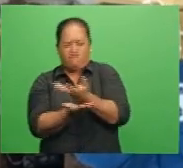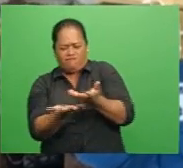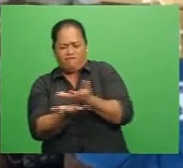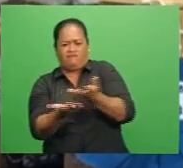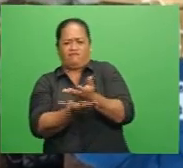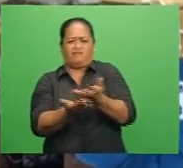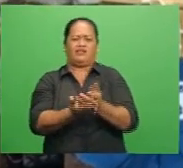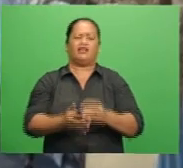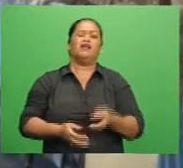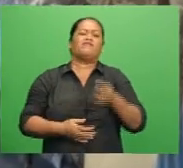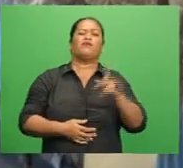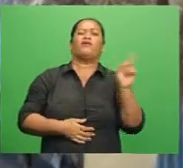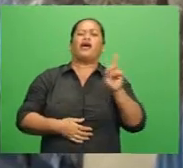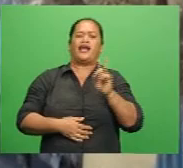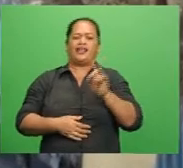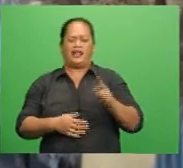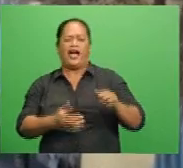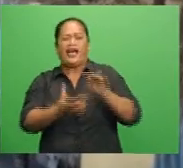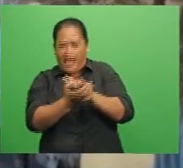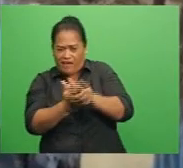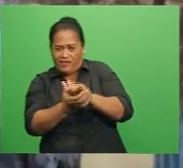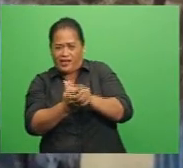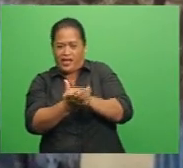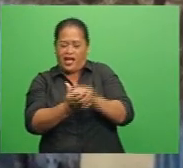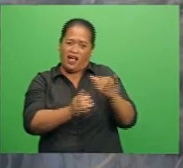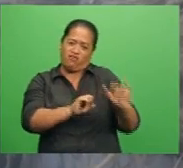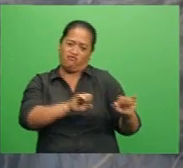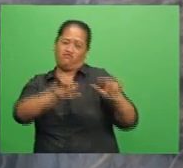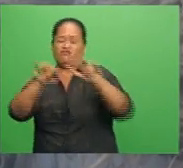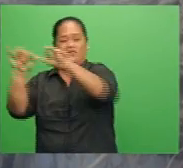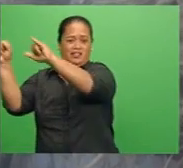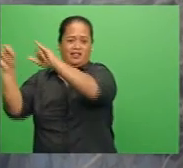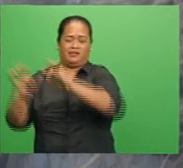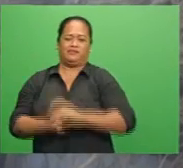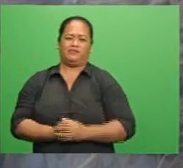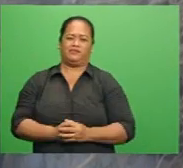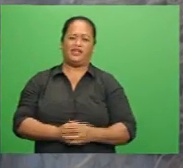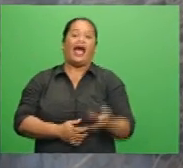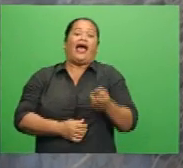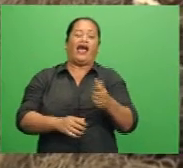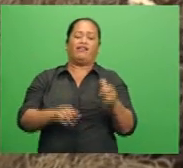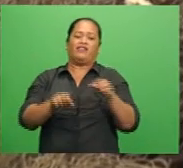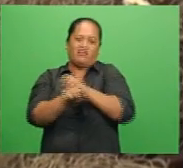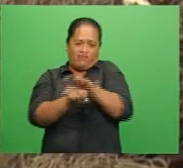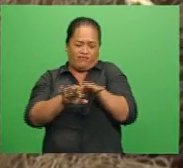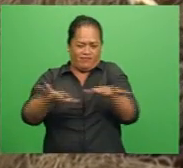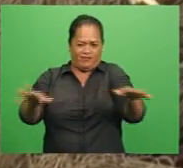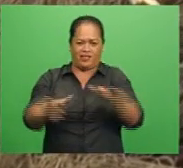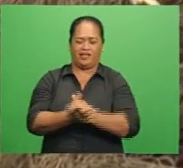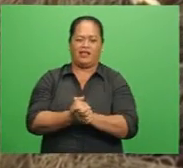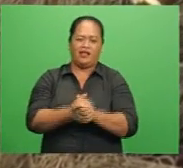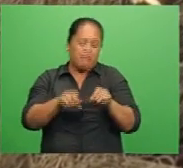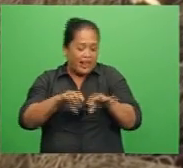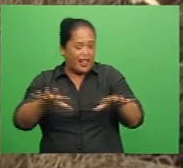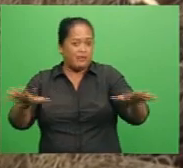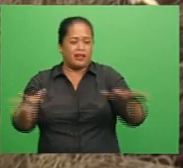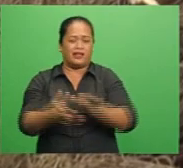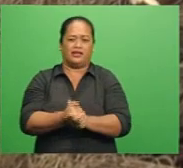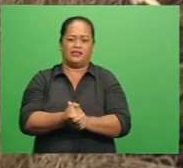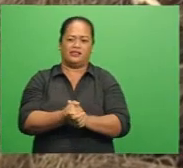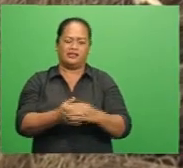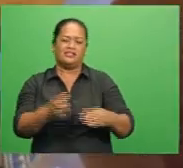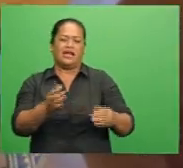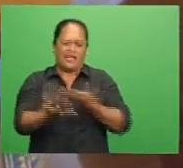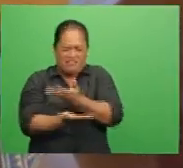cover exports, but talks will not resume until after the COVID-19 pandemic. Ali says they are also talking to other